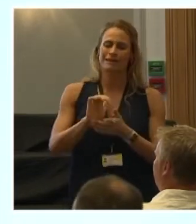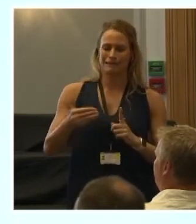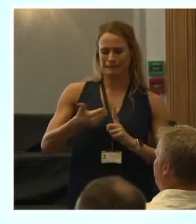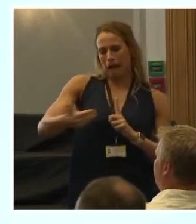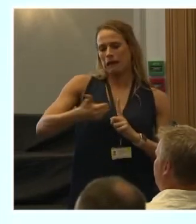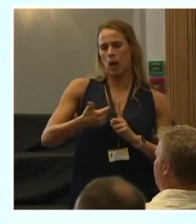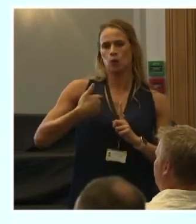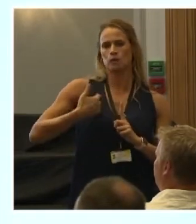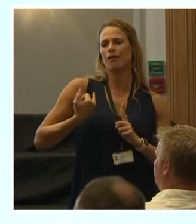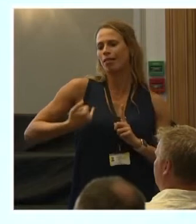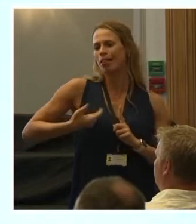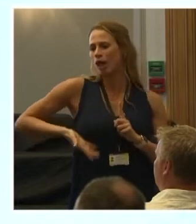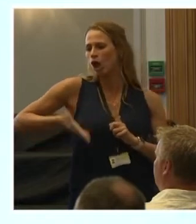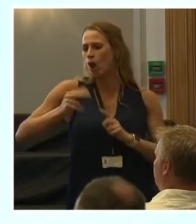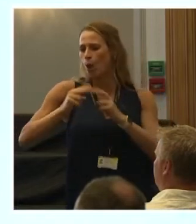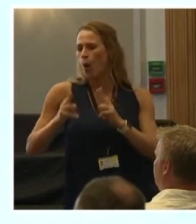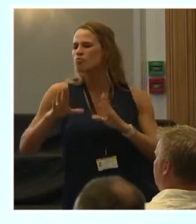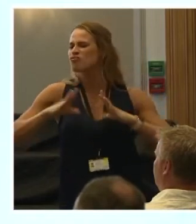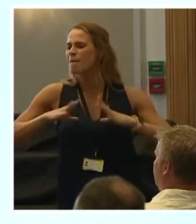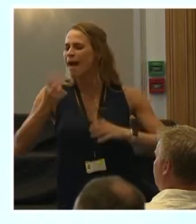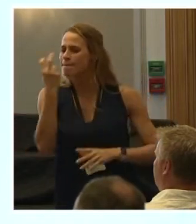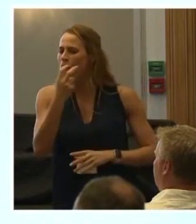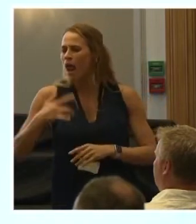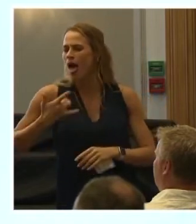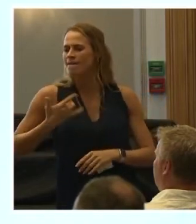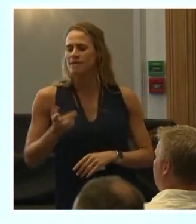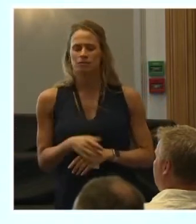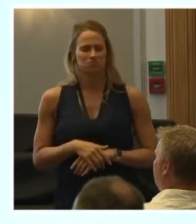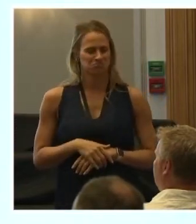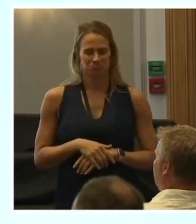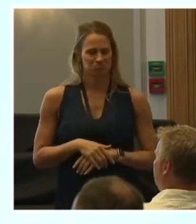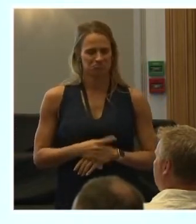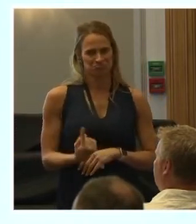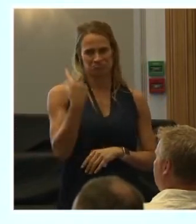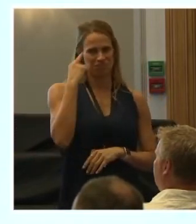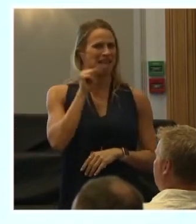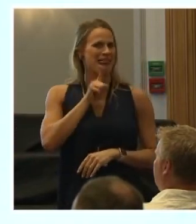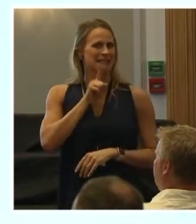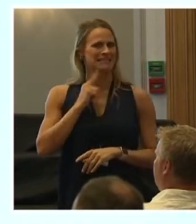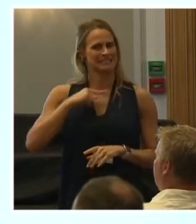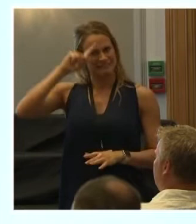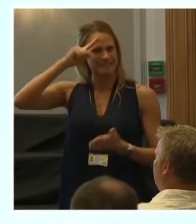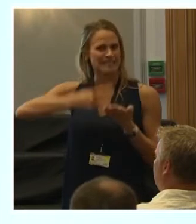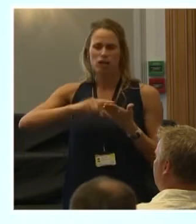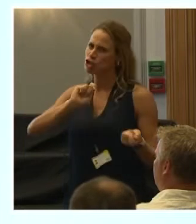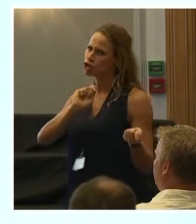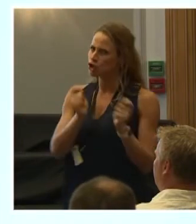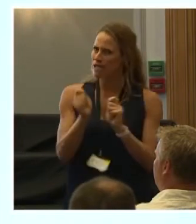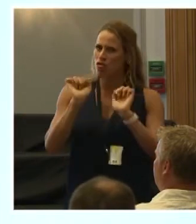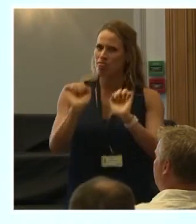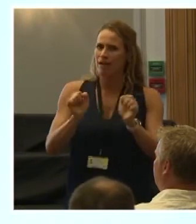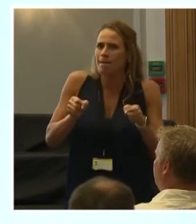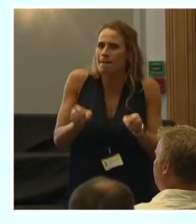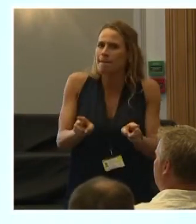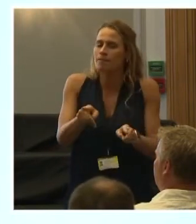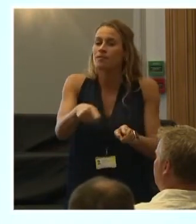advice of to go home and prepare for blindness. And she decided to change that, and change it she did. With other